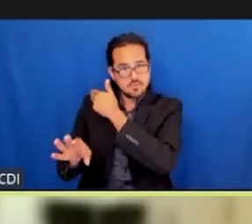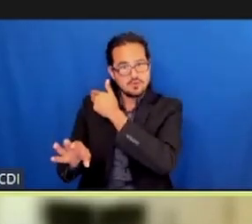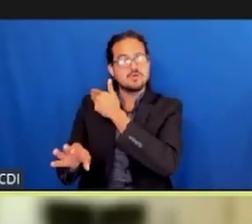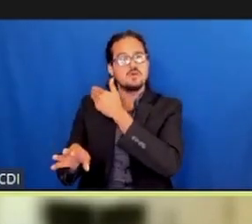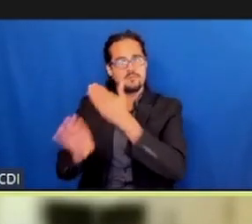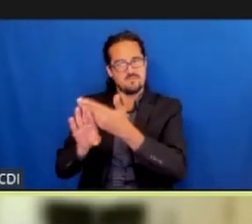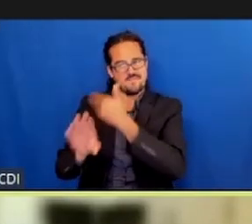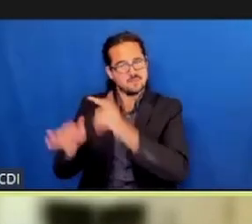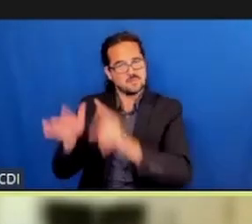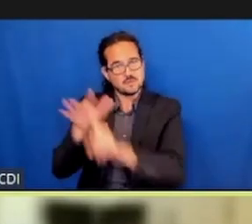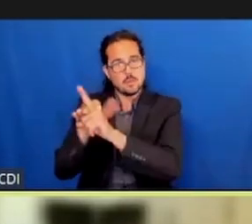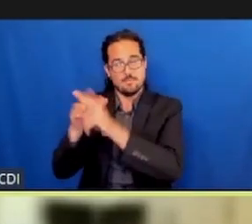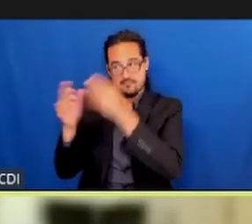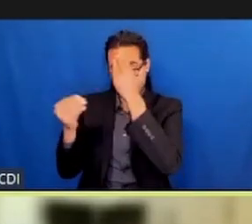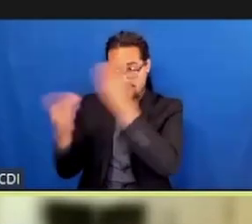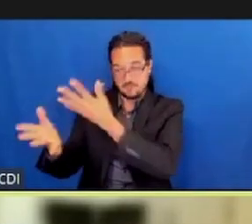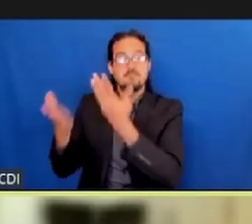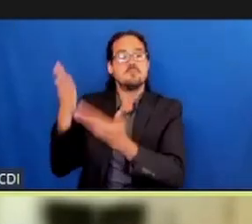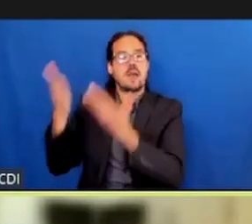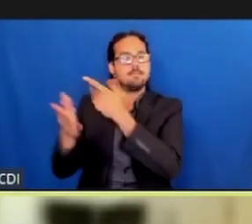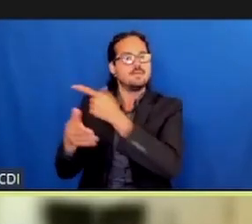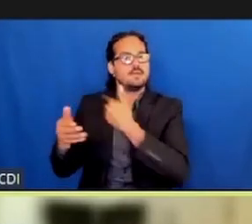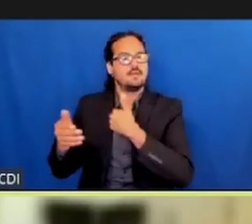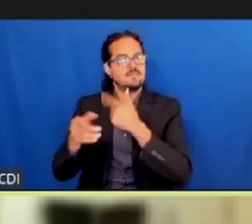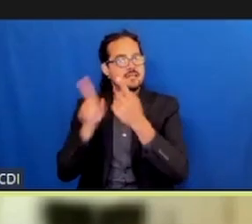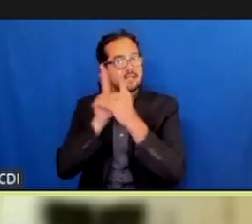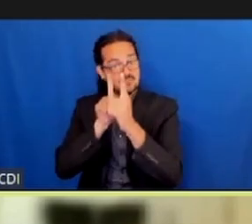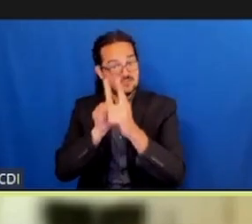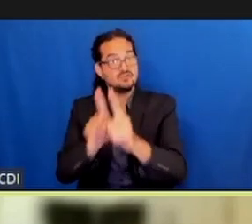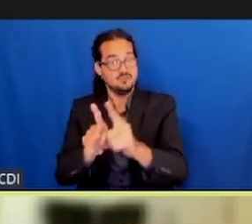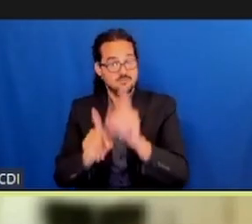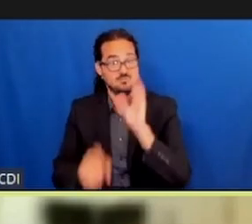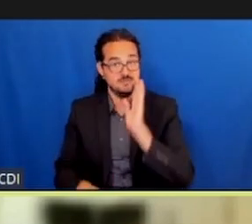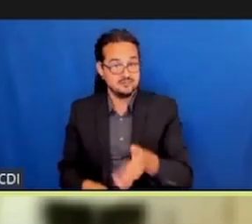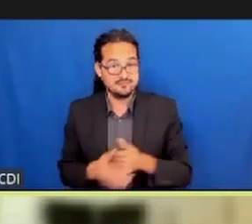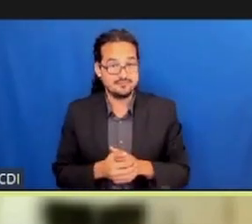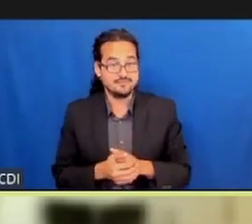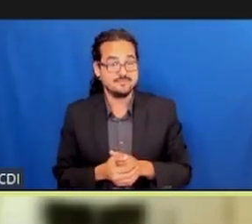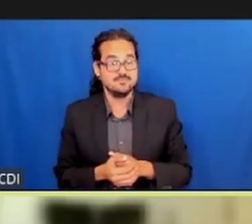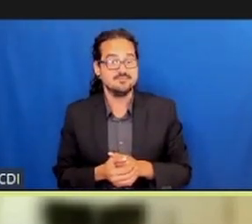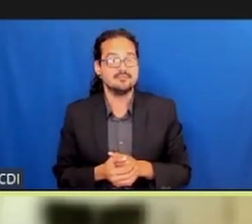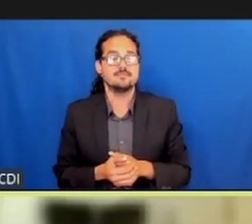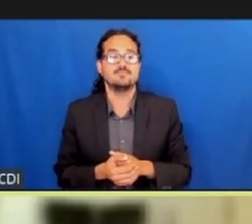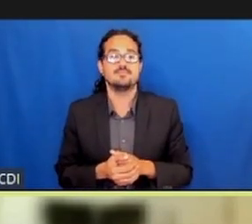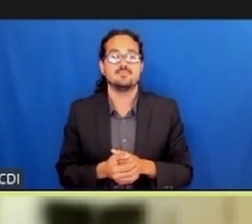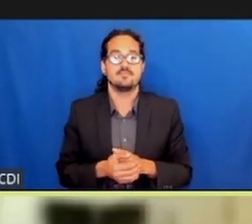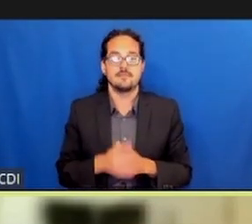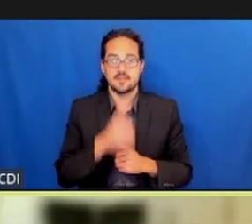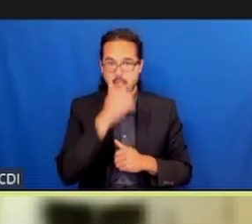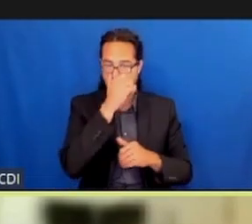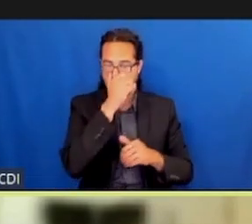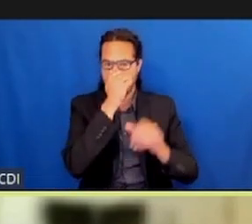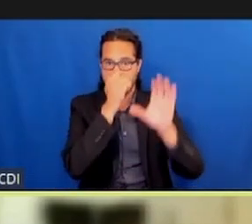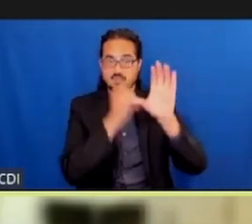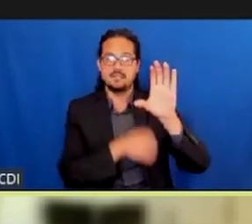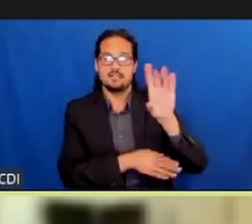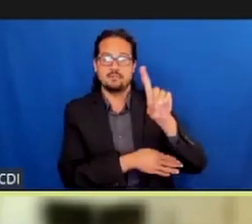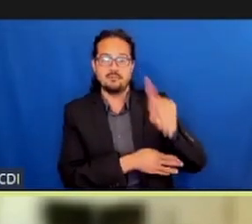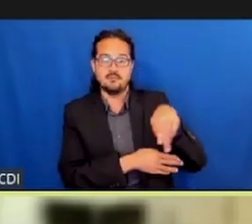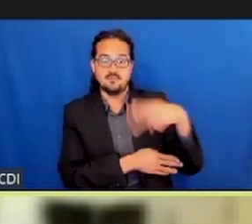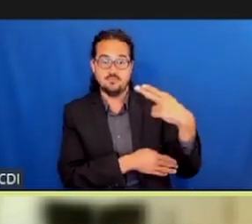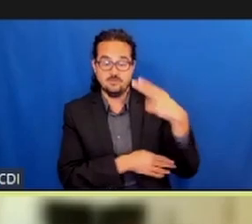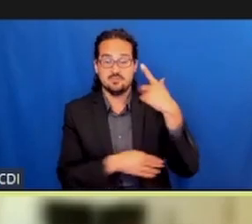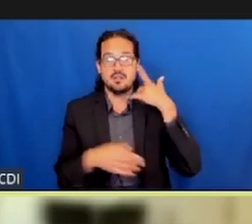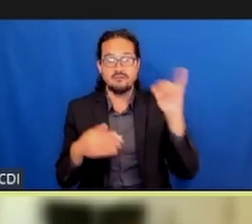that's probably going to change. So the California Department of Public Health is coming out with new recommendations, and so we may expect to see that